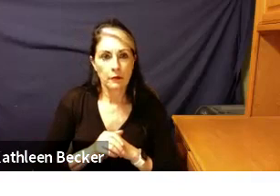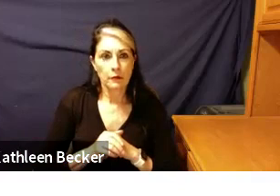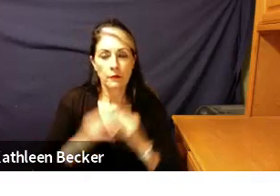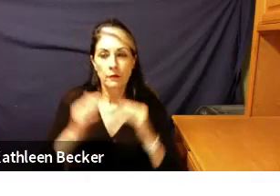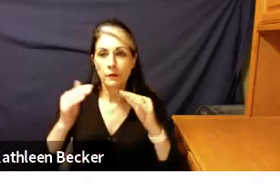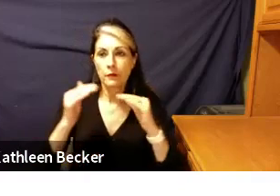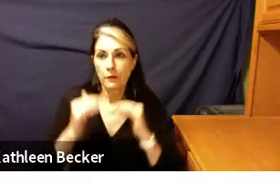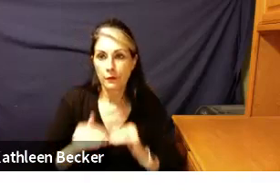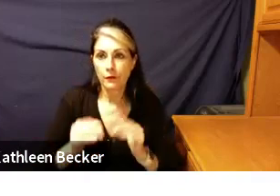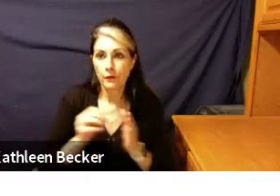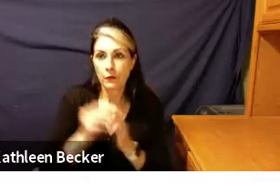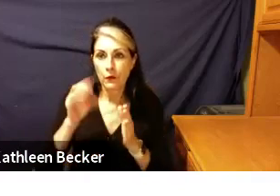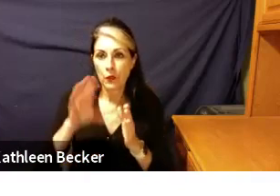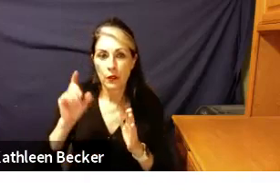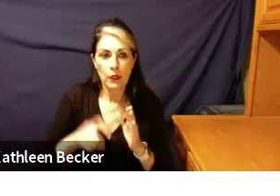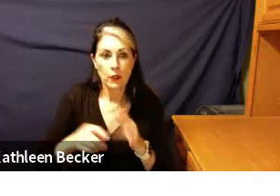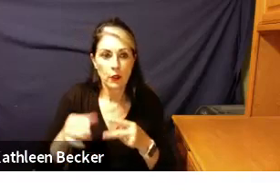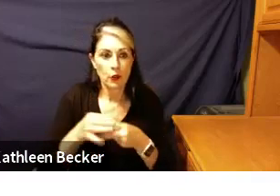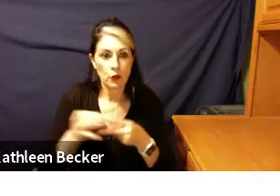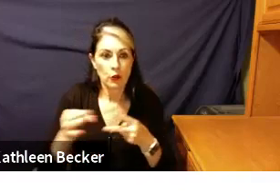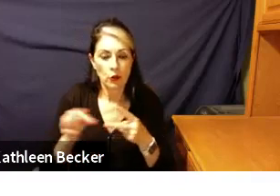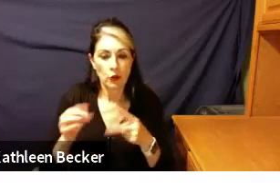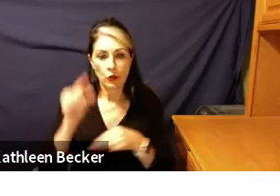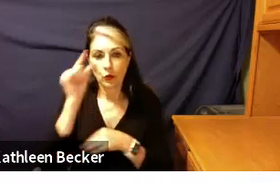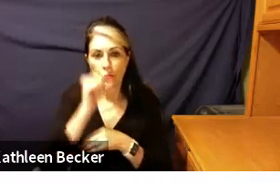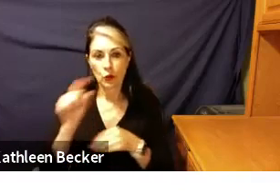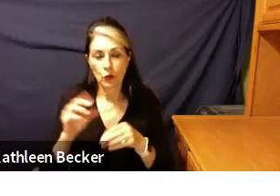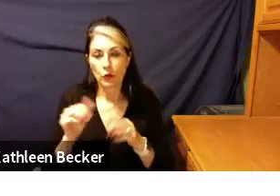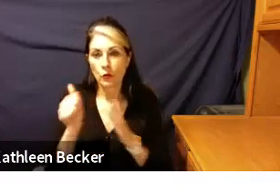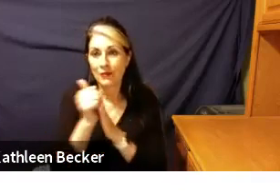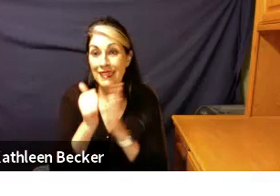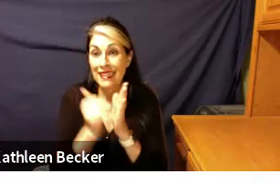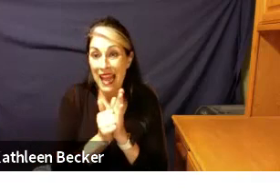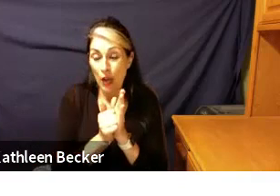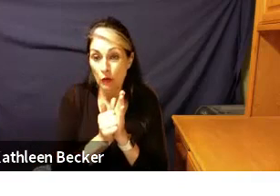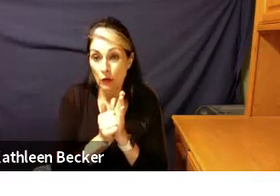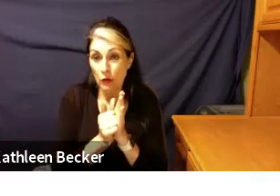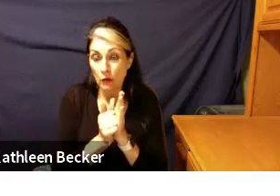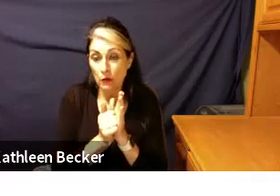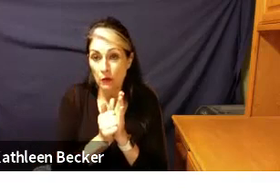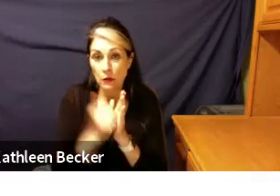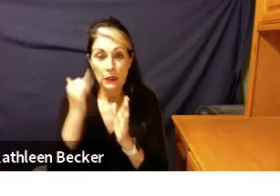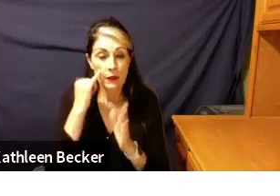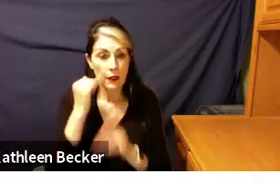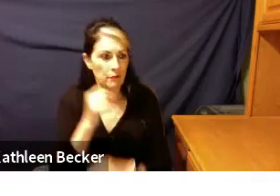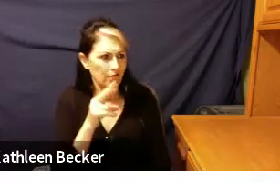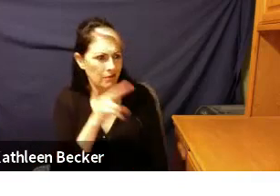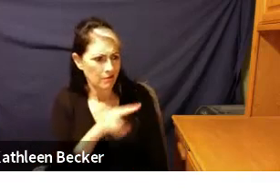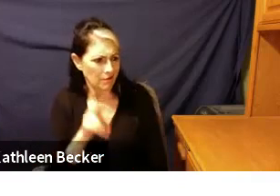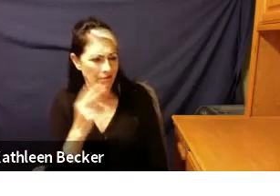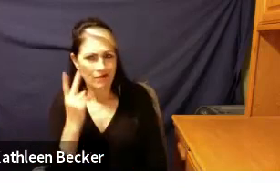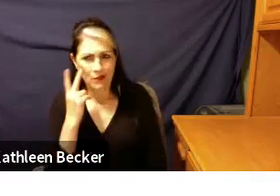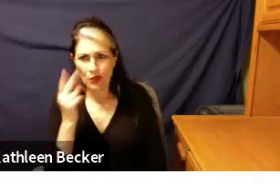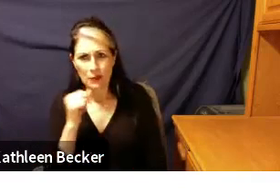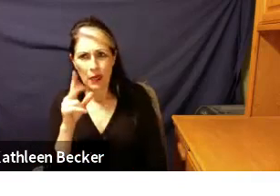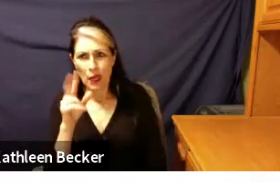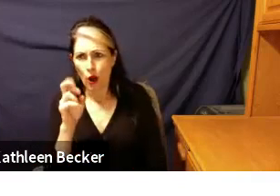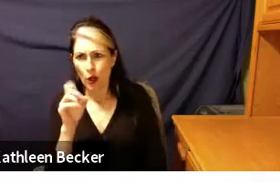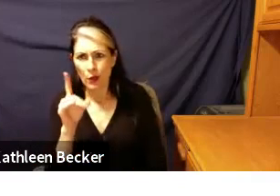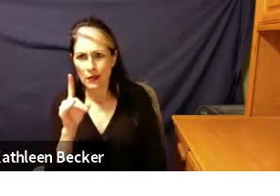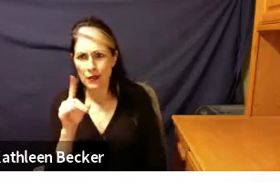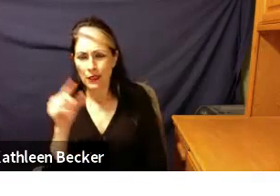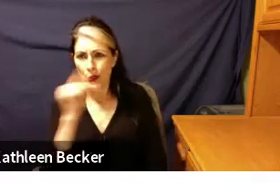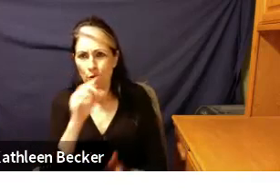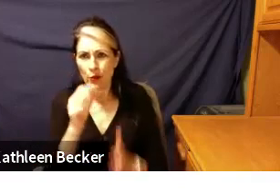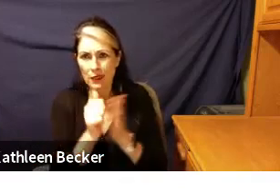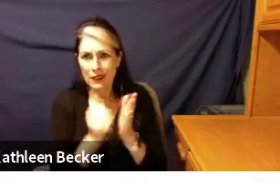Next, students will need to choose their Google account. If they do not see their RUSD Google account, they will